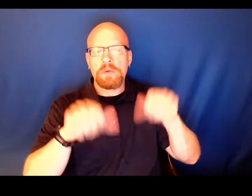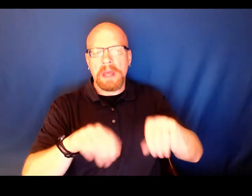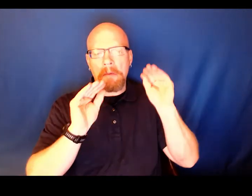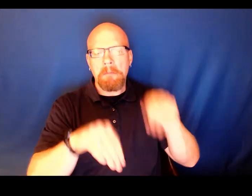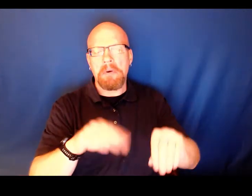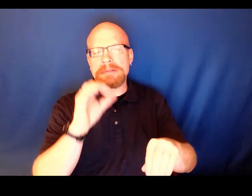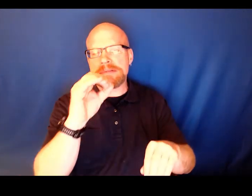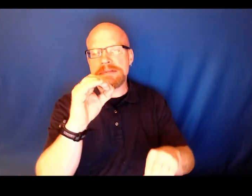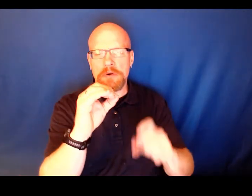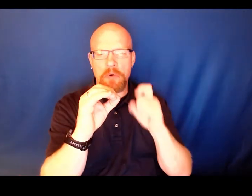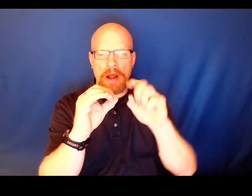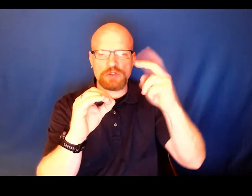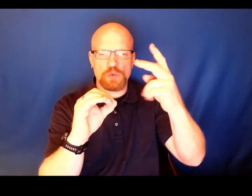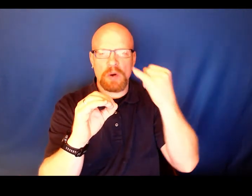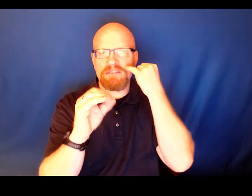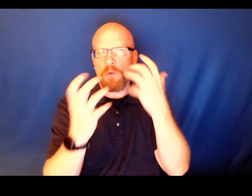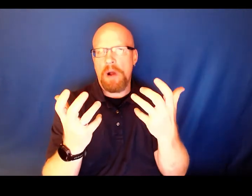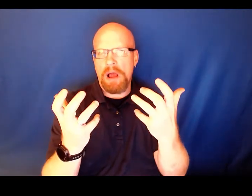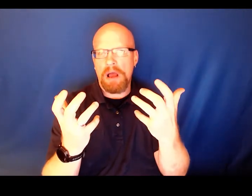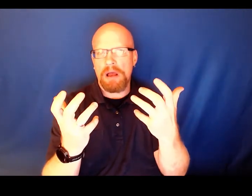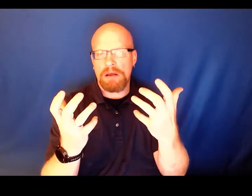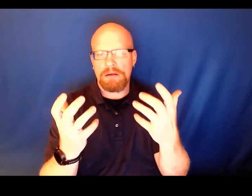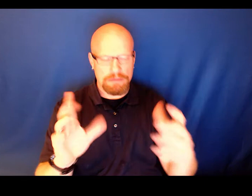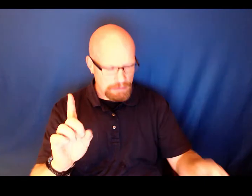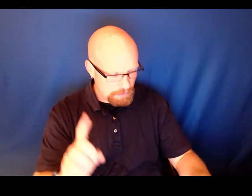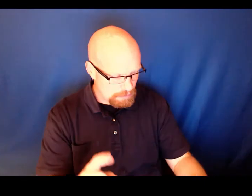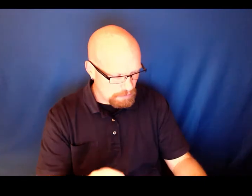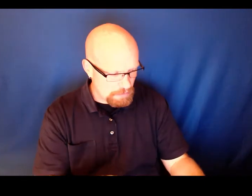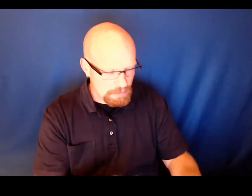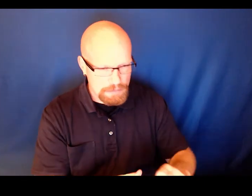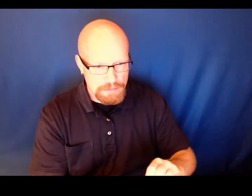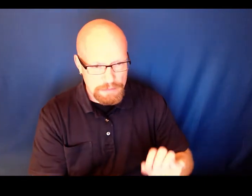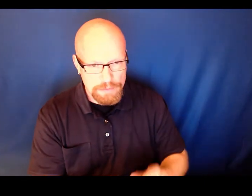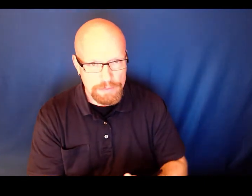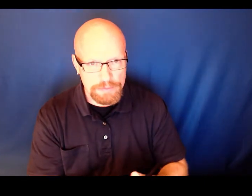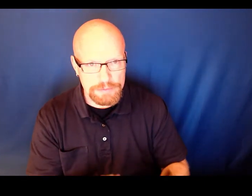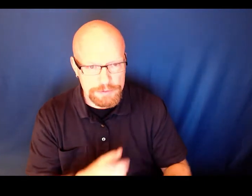blank. You can leave it blank, or you can put 0x squared if you want.